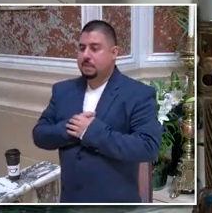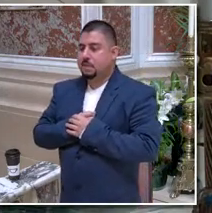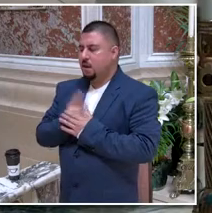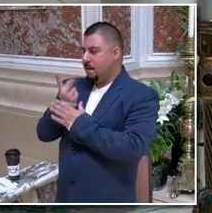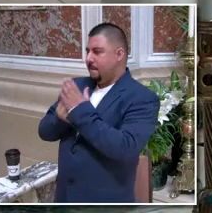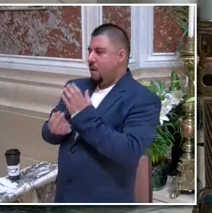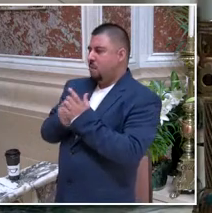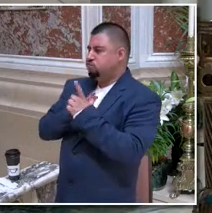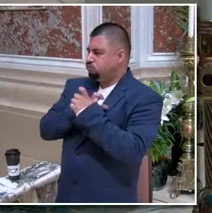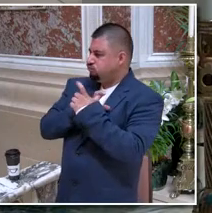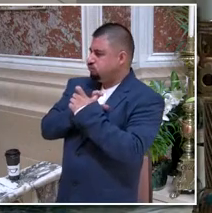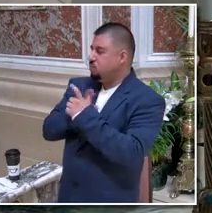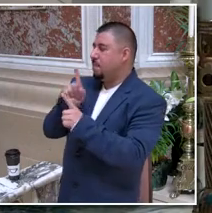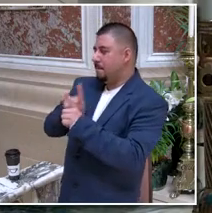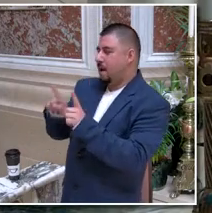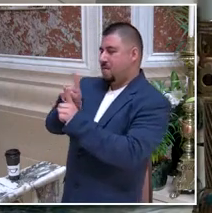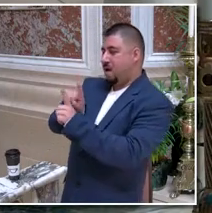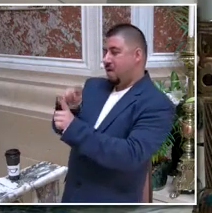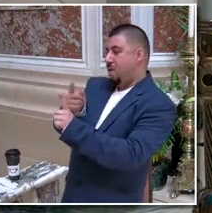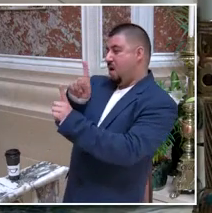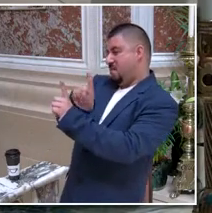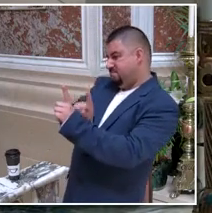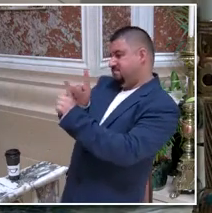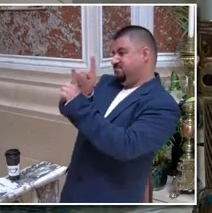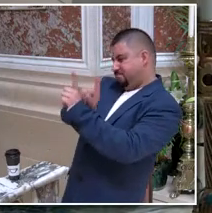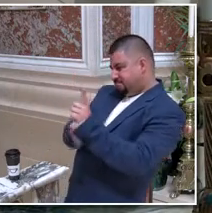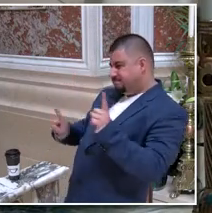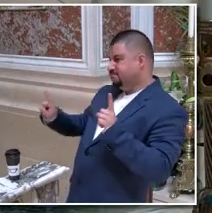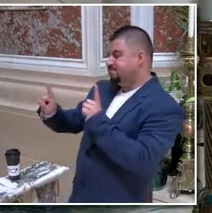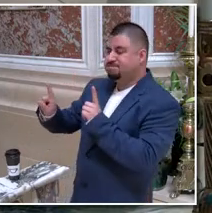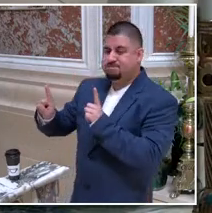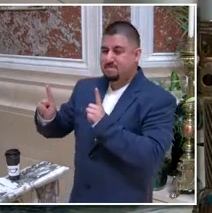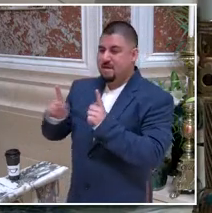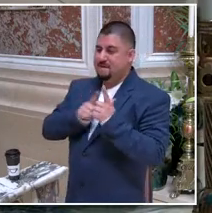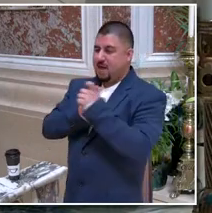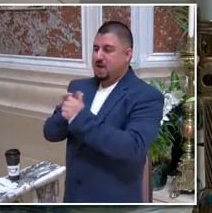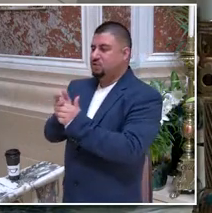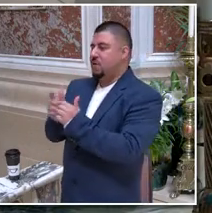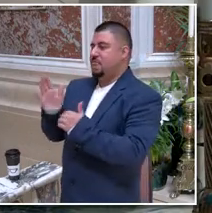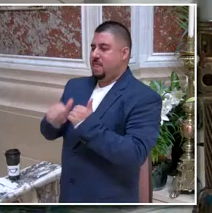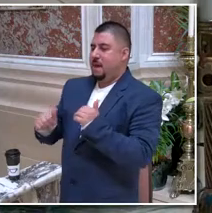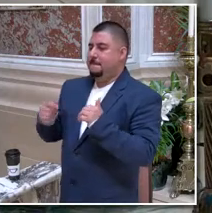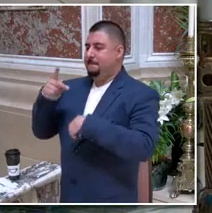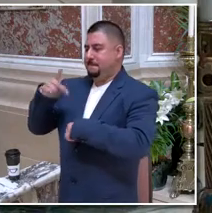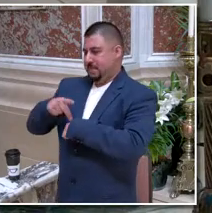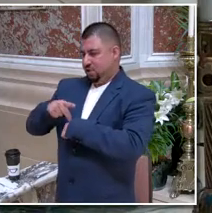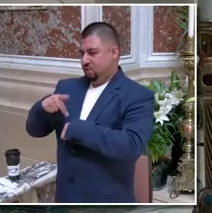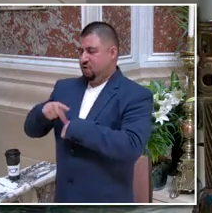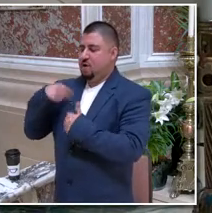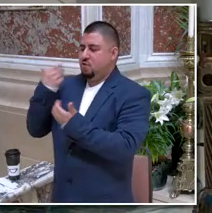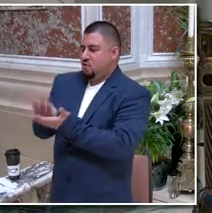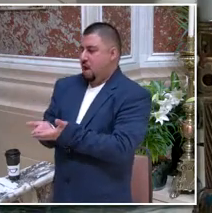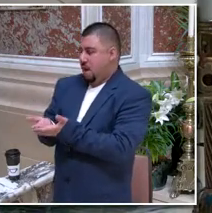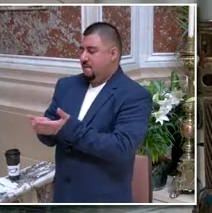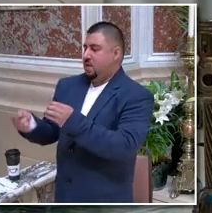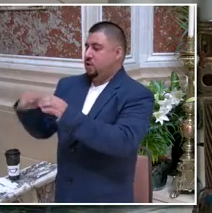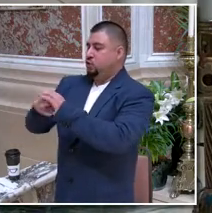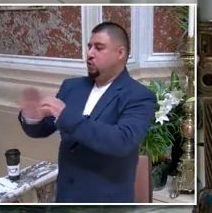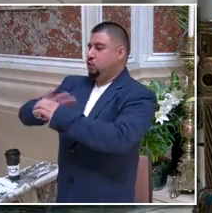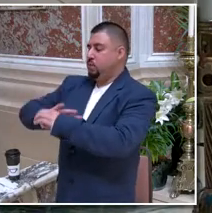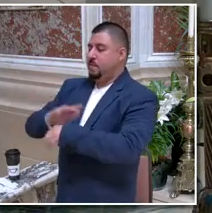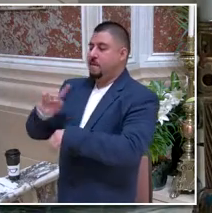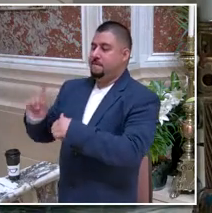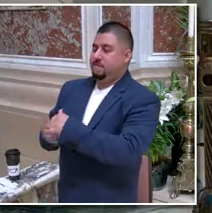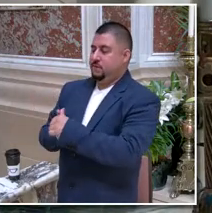They both ran, but the other disciple ran faster than Peter and arrived at the tomb